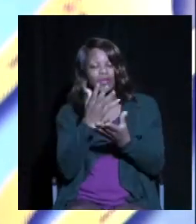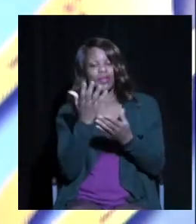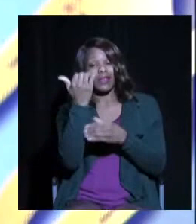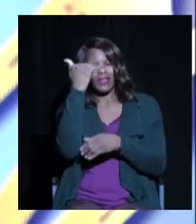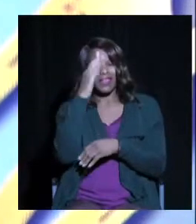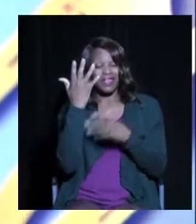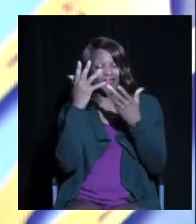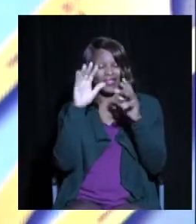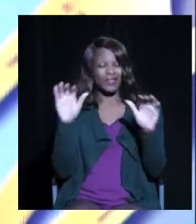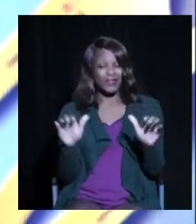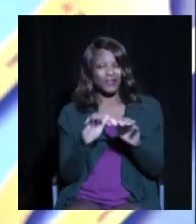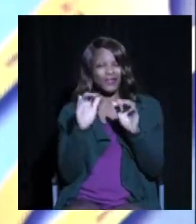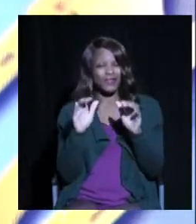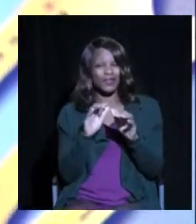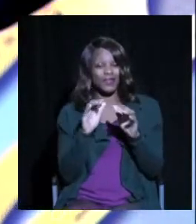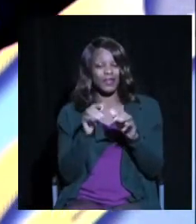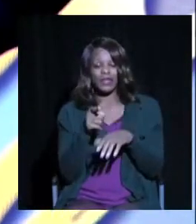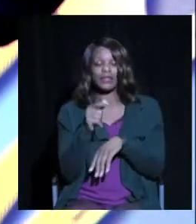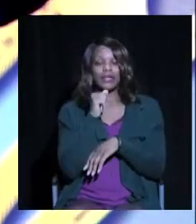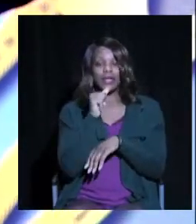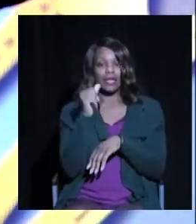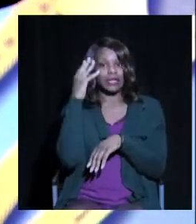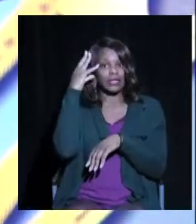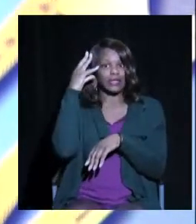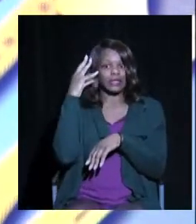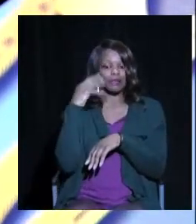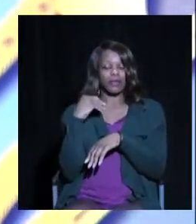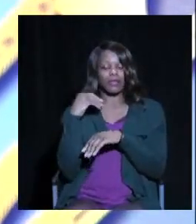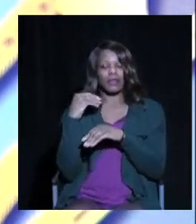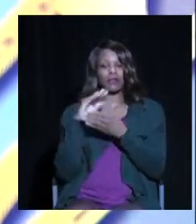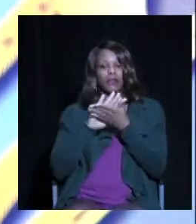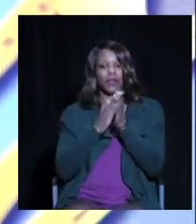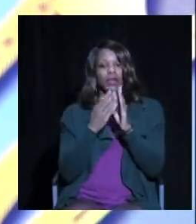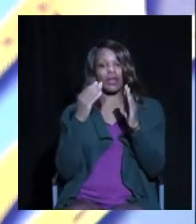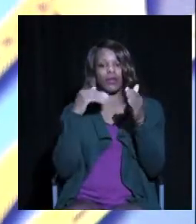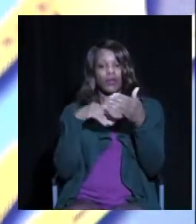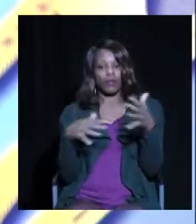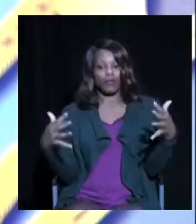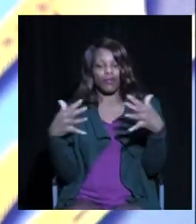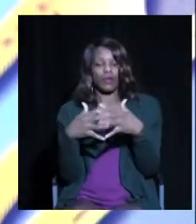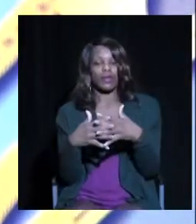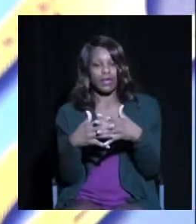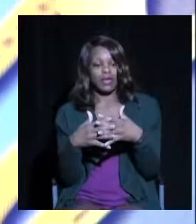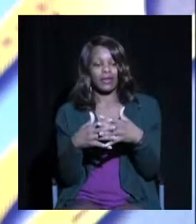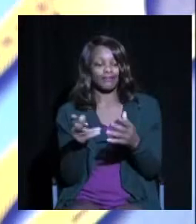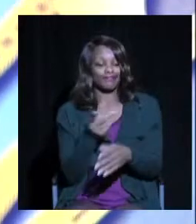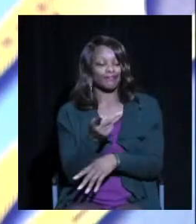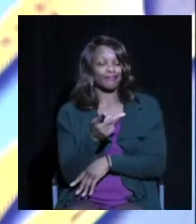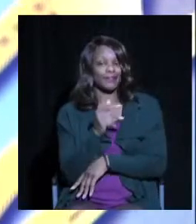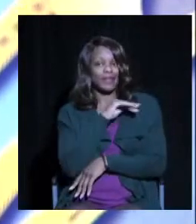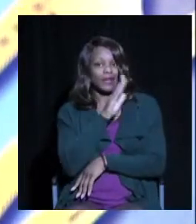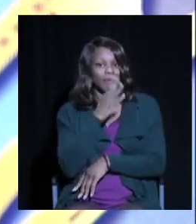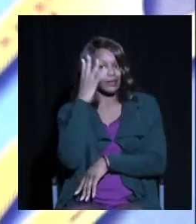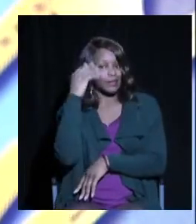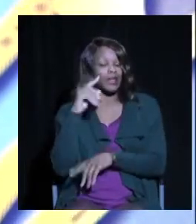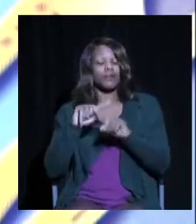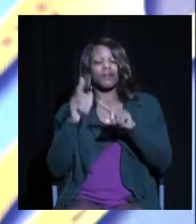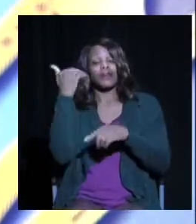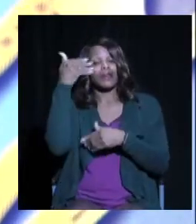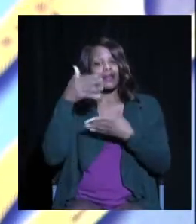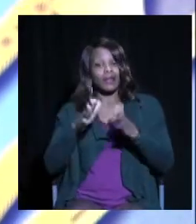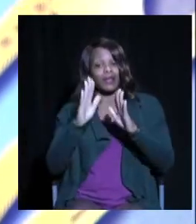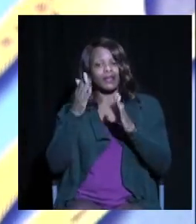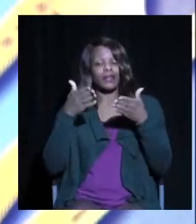already done. Right? Mary wouldn't expect to be pregnant, neither would Elizabeth, for completely different reasons, but God can bring it to